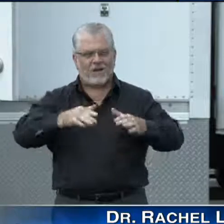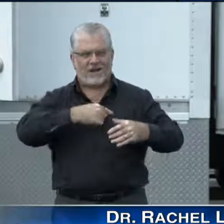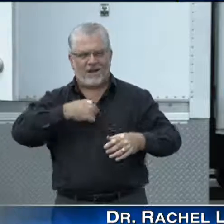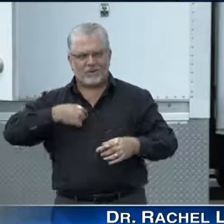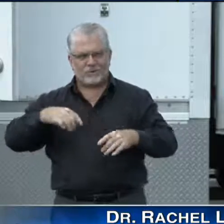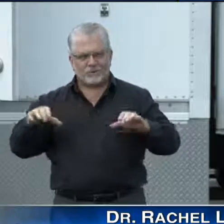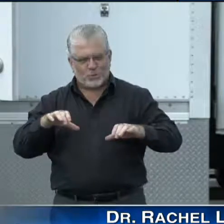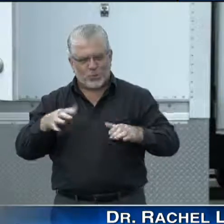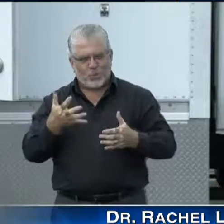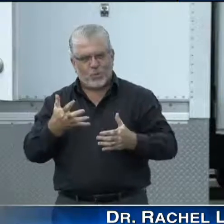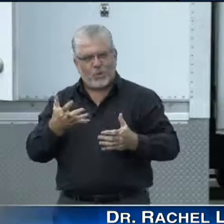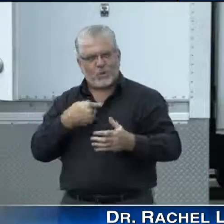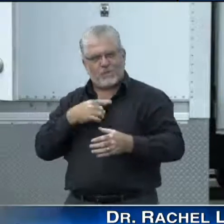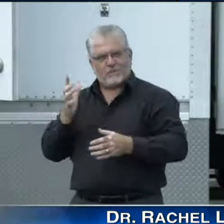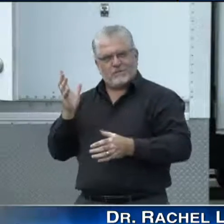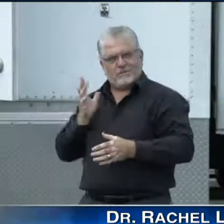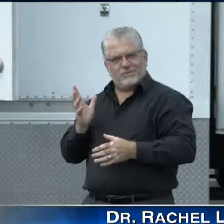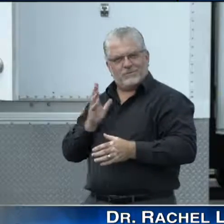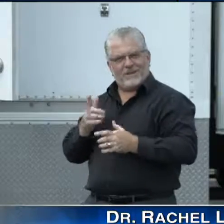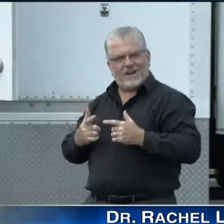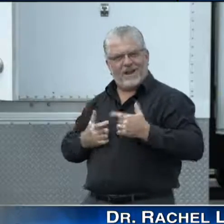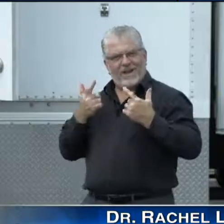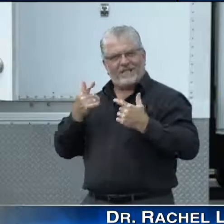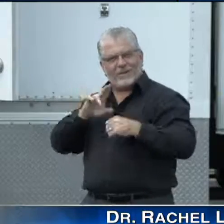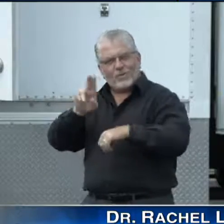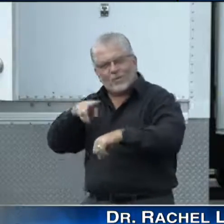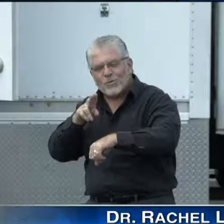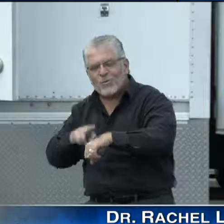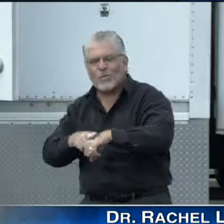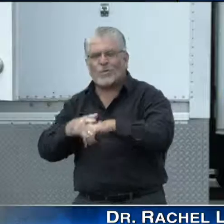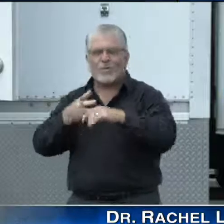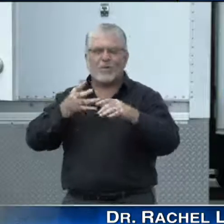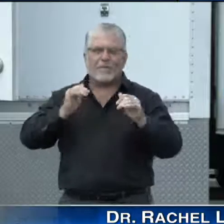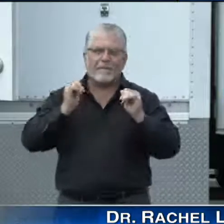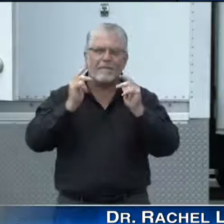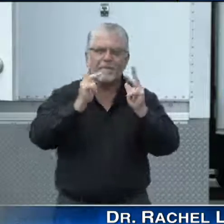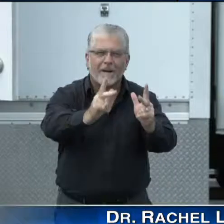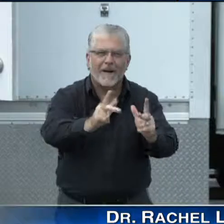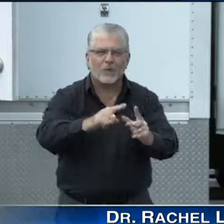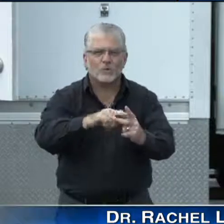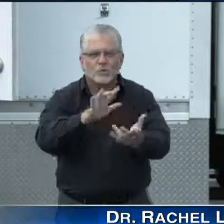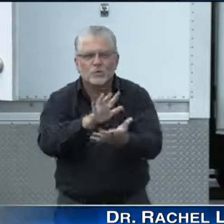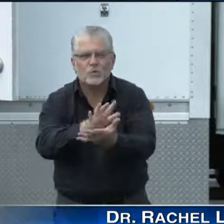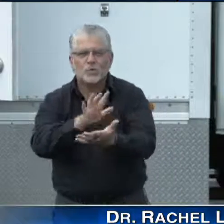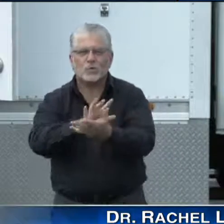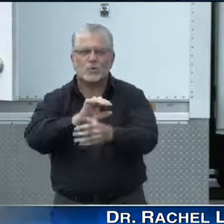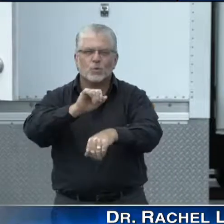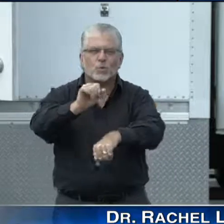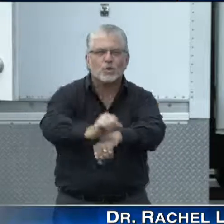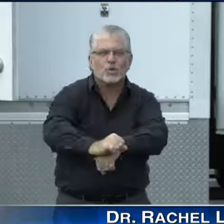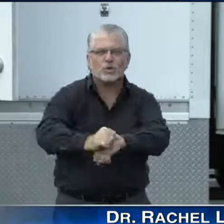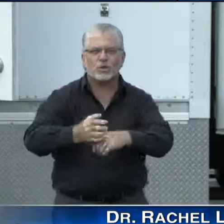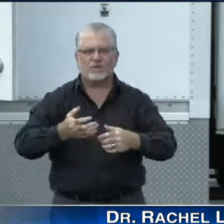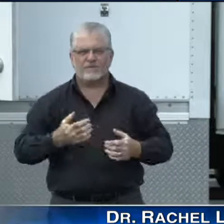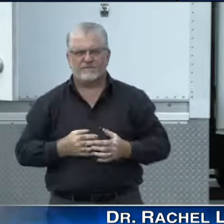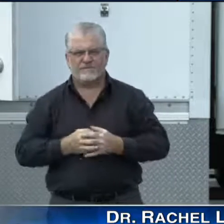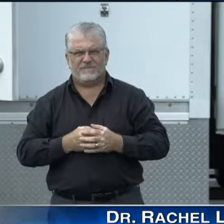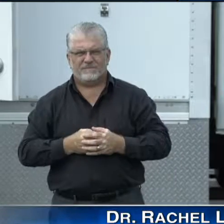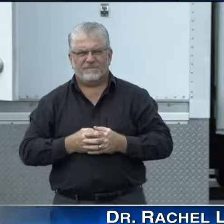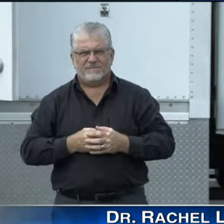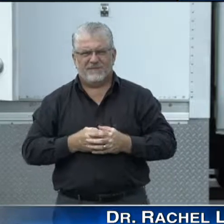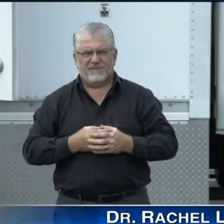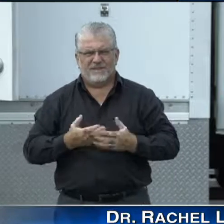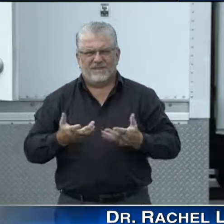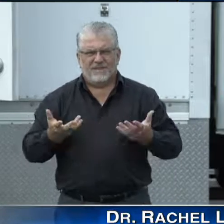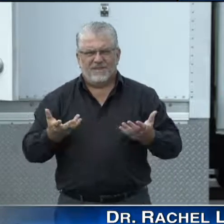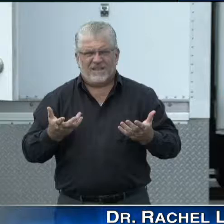such as staying at work and getting our children back to school. So as always, stay calm, stay